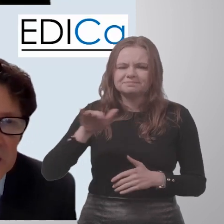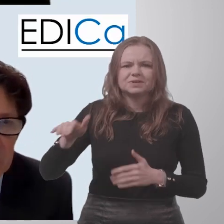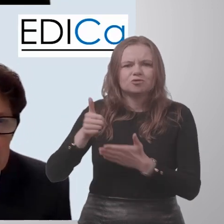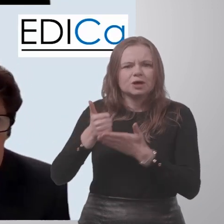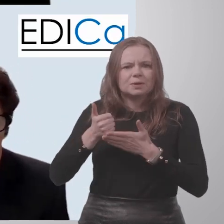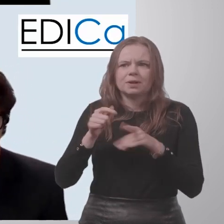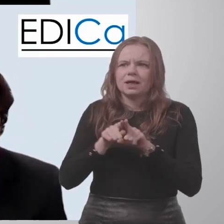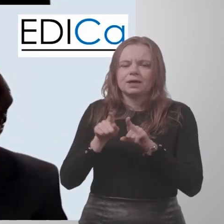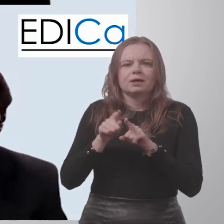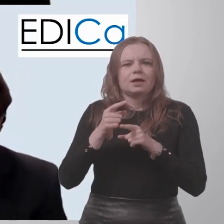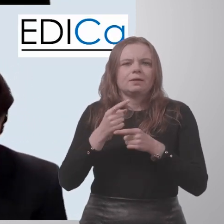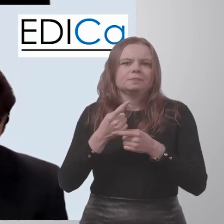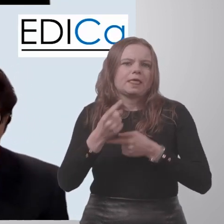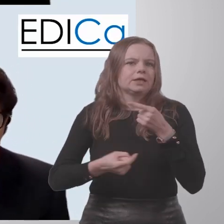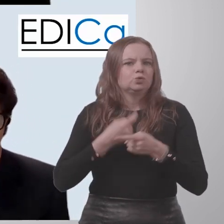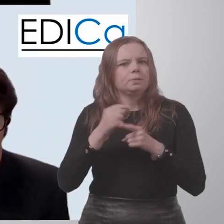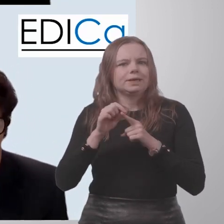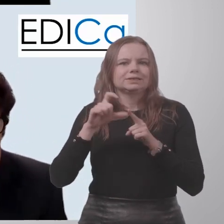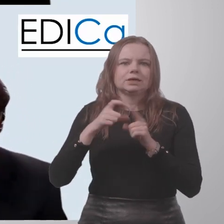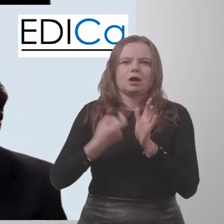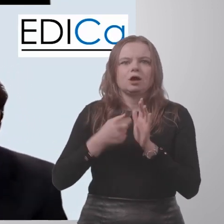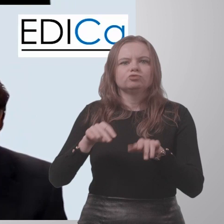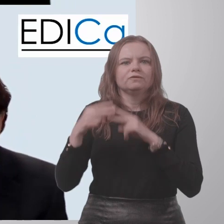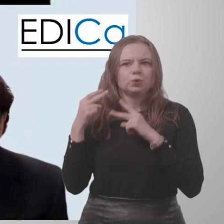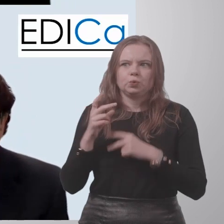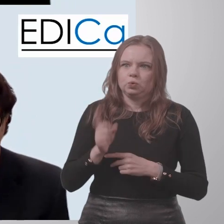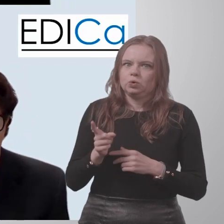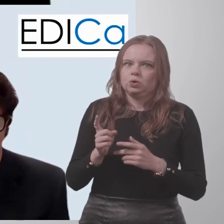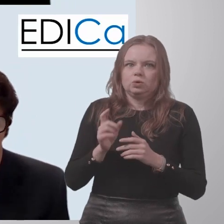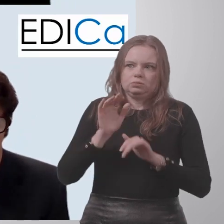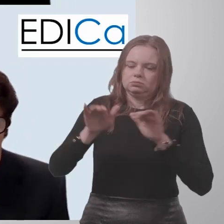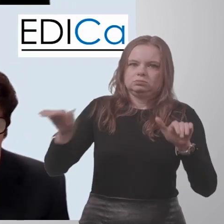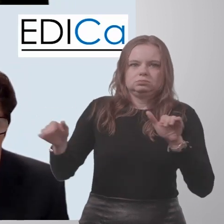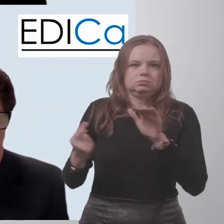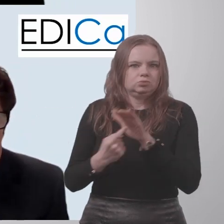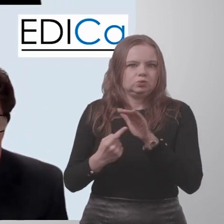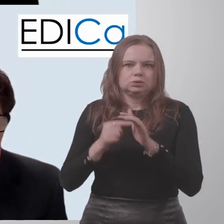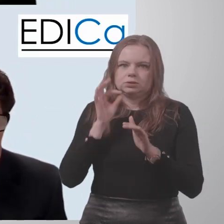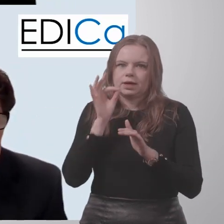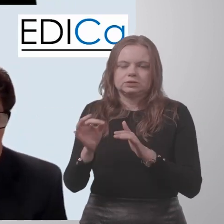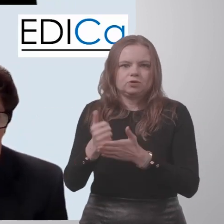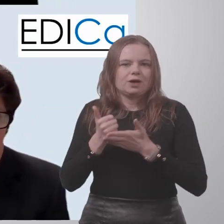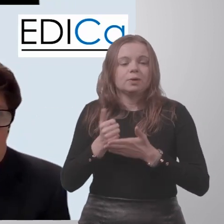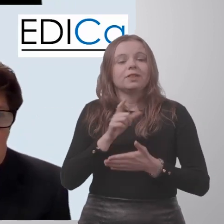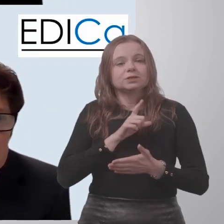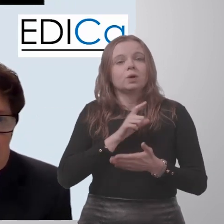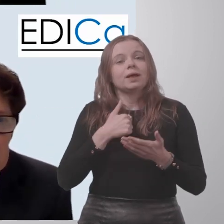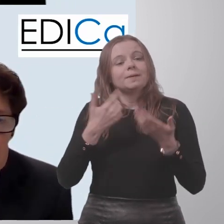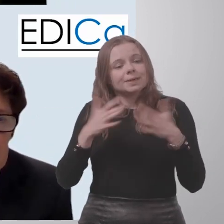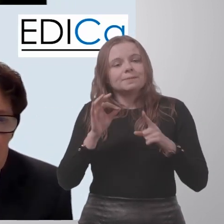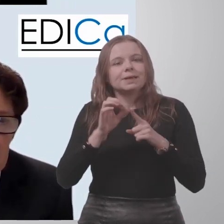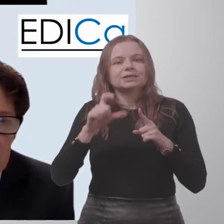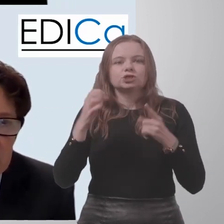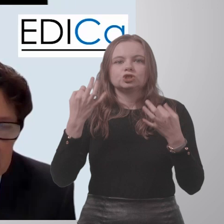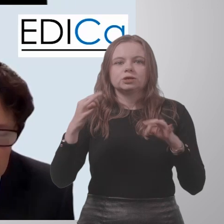annual PDR review and things like that. And that's one of the reasons why I did the PG cert in autism. It was a kind of, I need to do things that